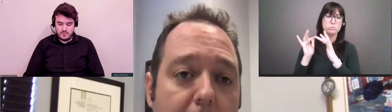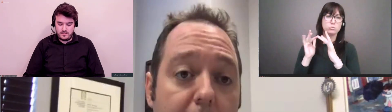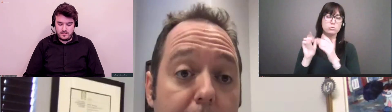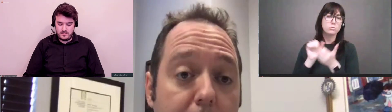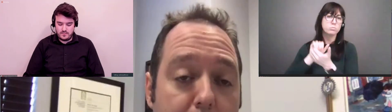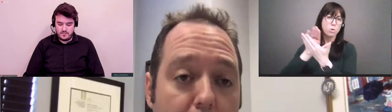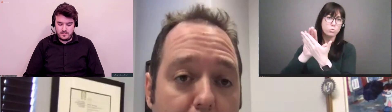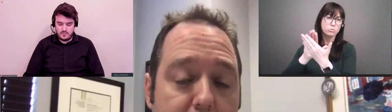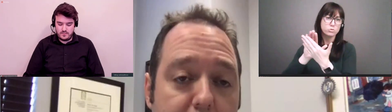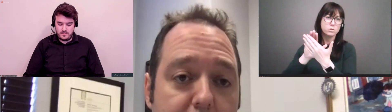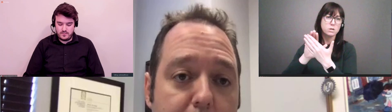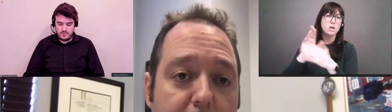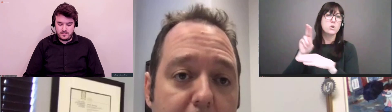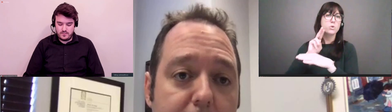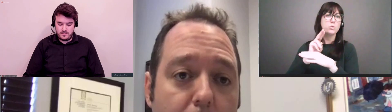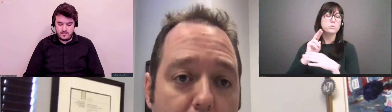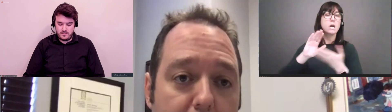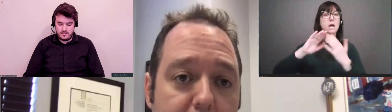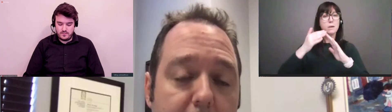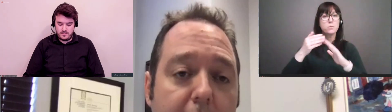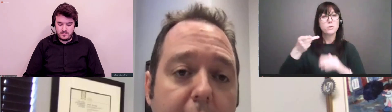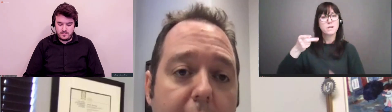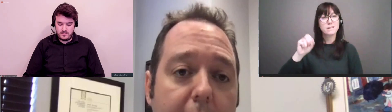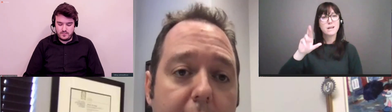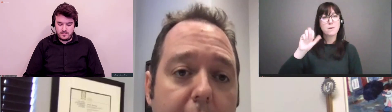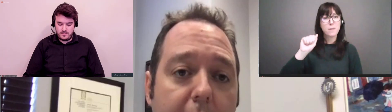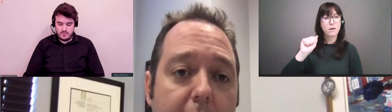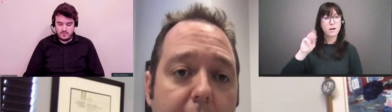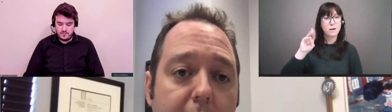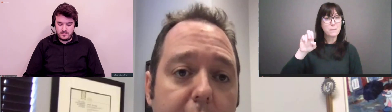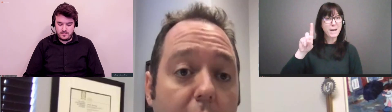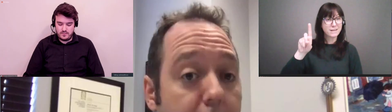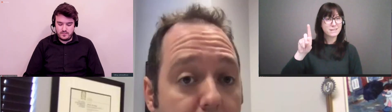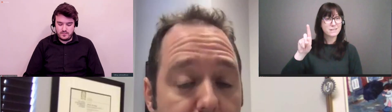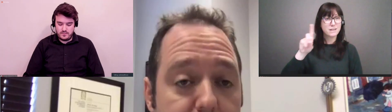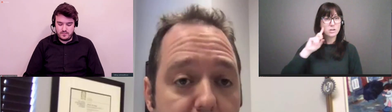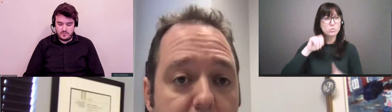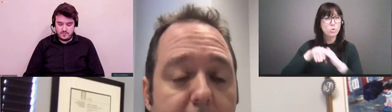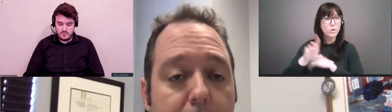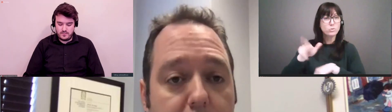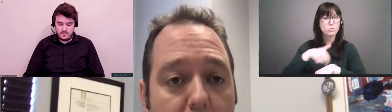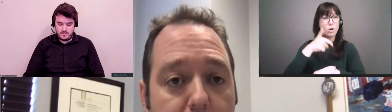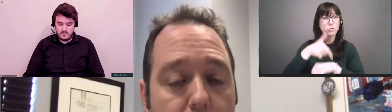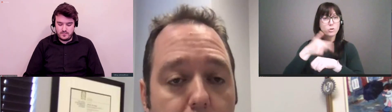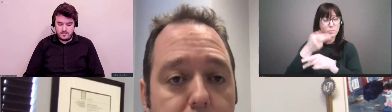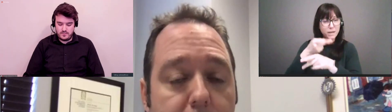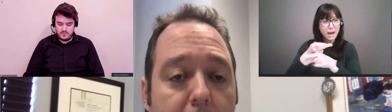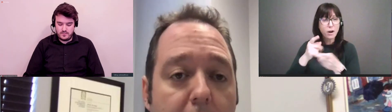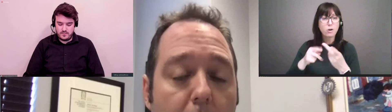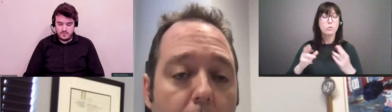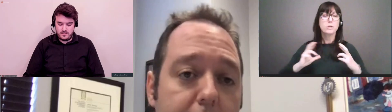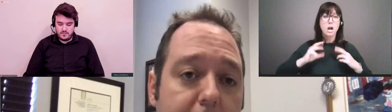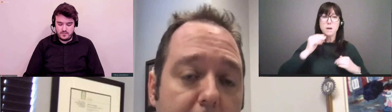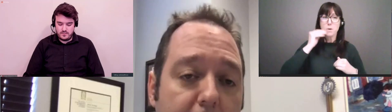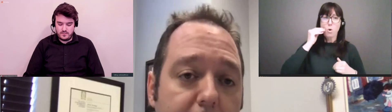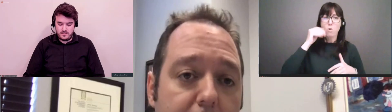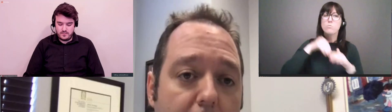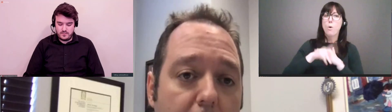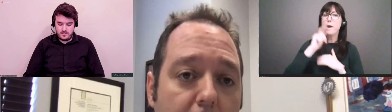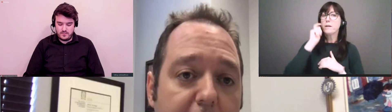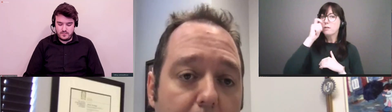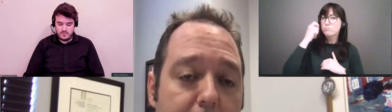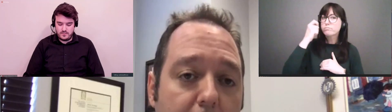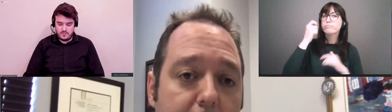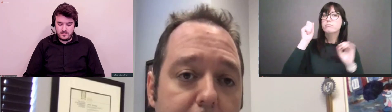using community paramedicines to provide swabbing in long-term care facilities and retirement homes. And we're actually going to leverage